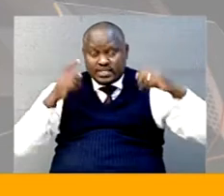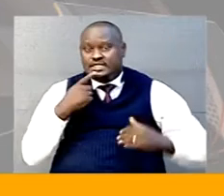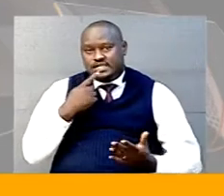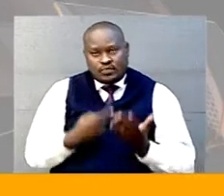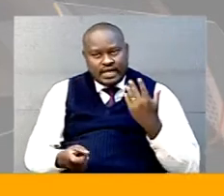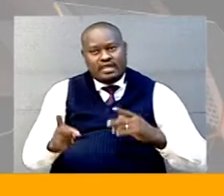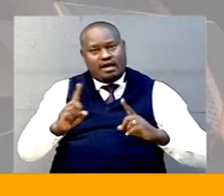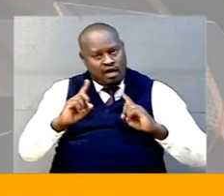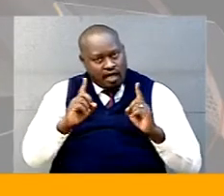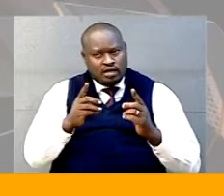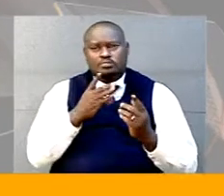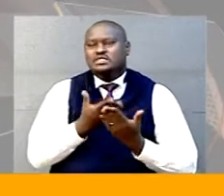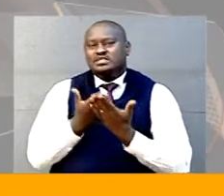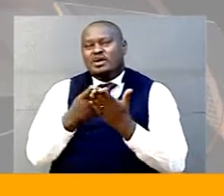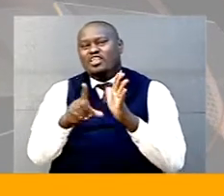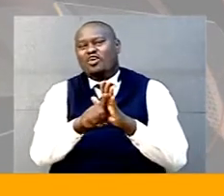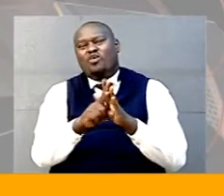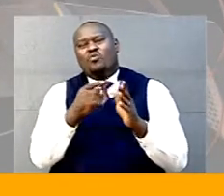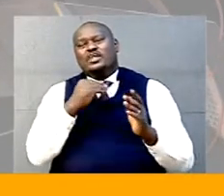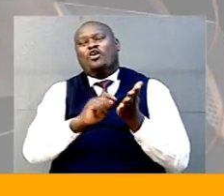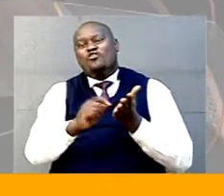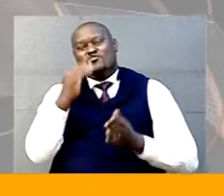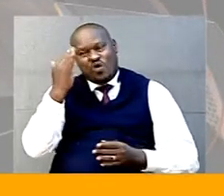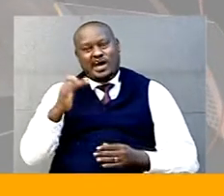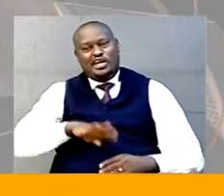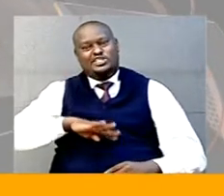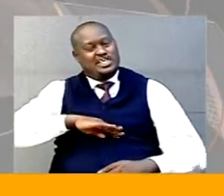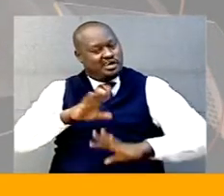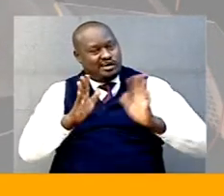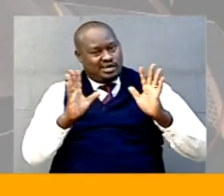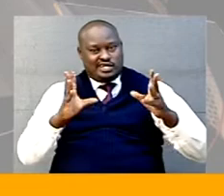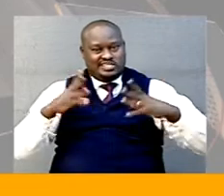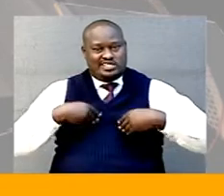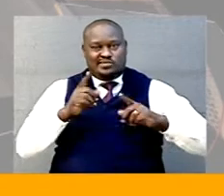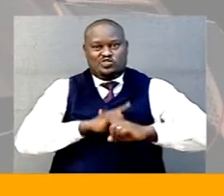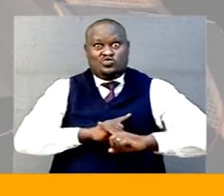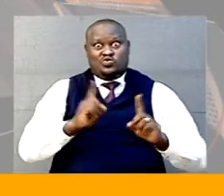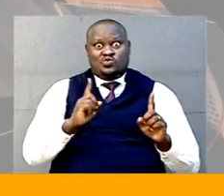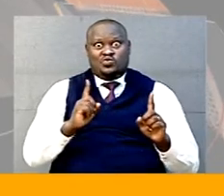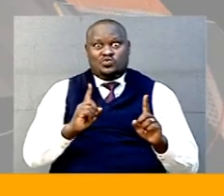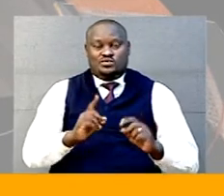is ill-intentioned, vowing to oppose it at all costs. Let's take a look.